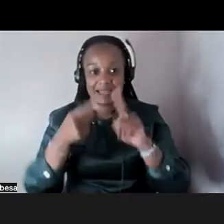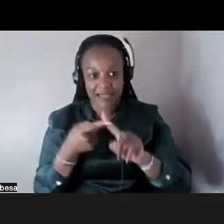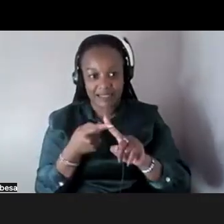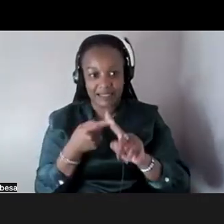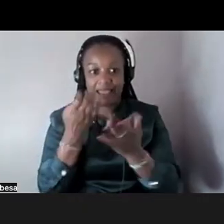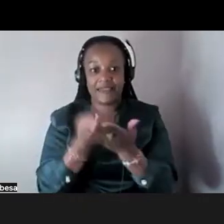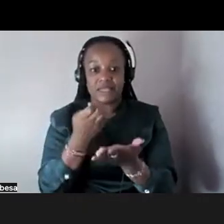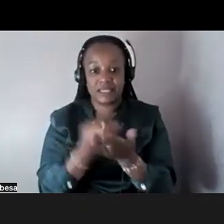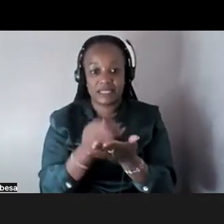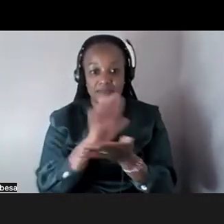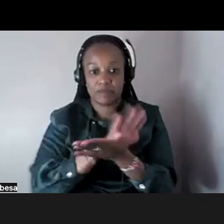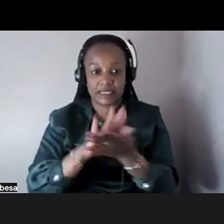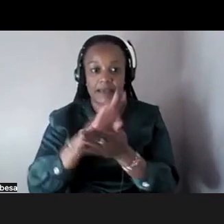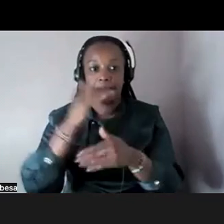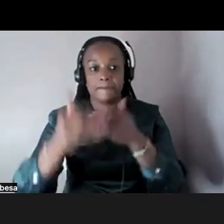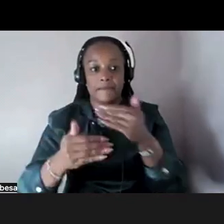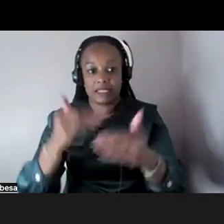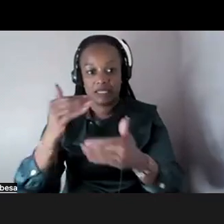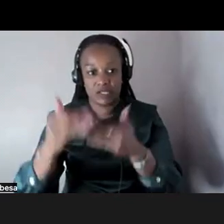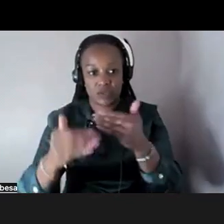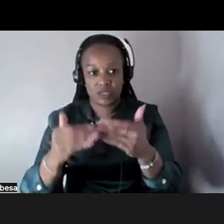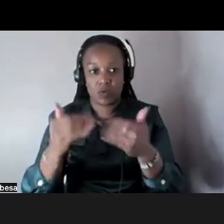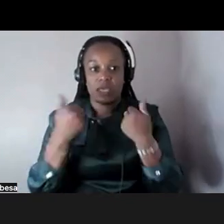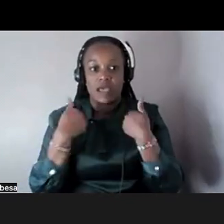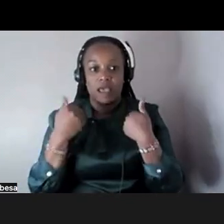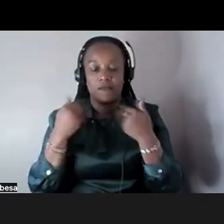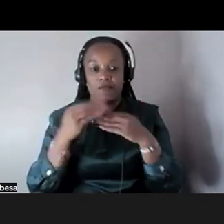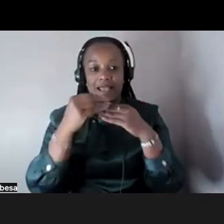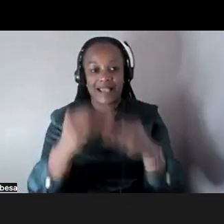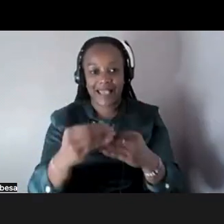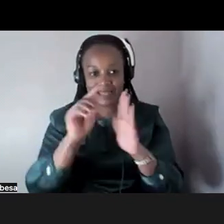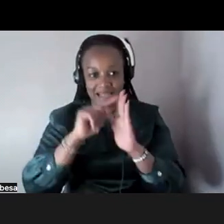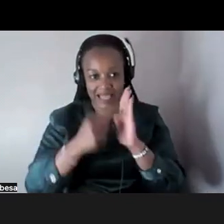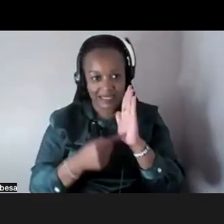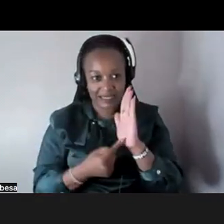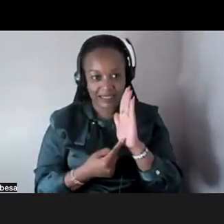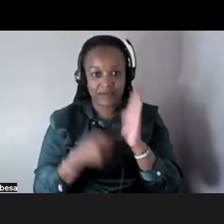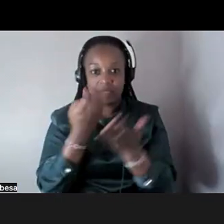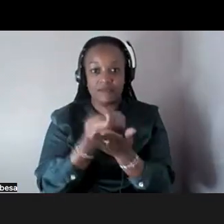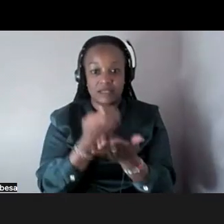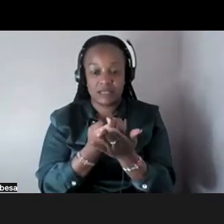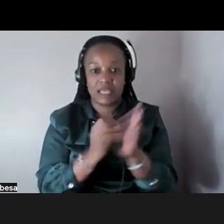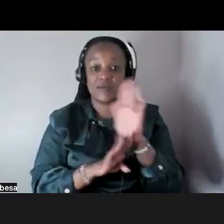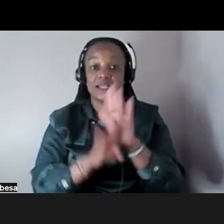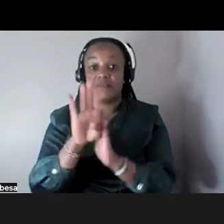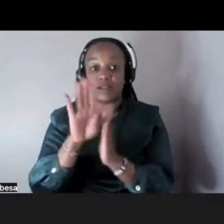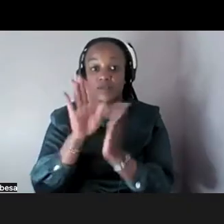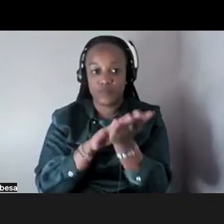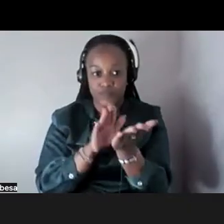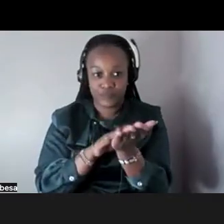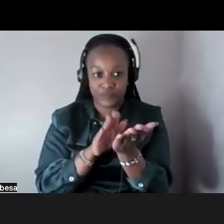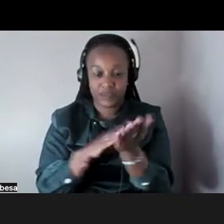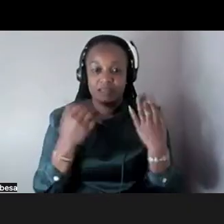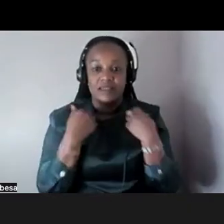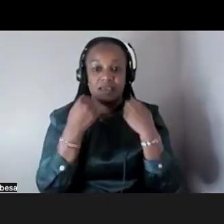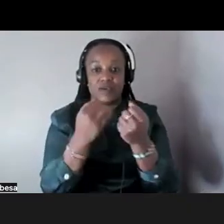evidence-based materials. And these can be guidelines where we take existing evidence and we develop recommendations both for the health sector and